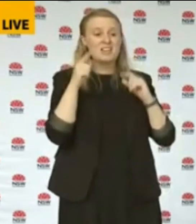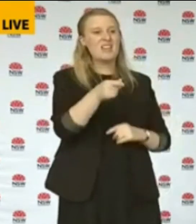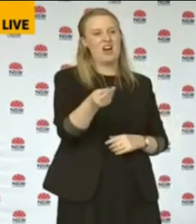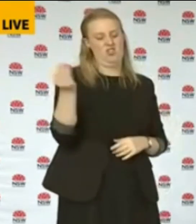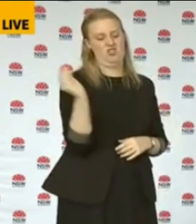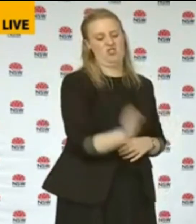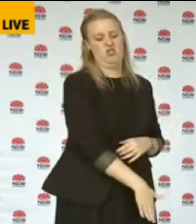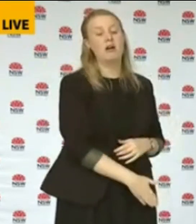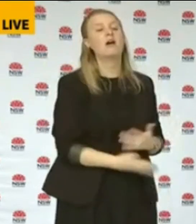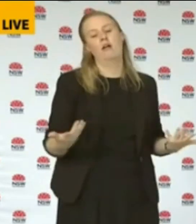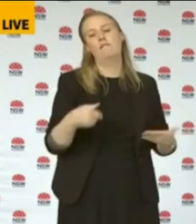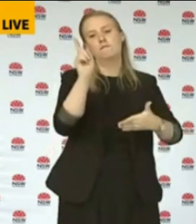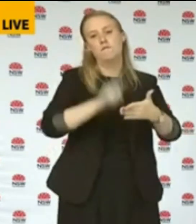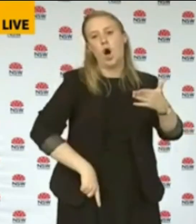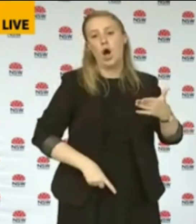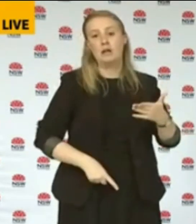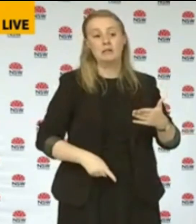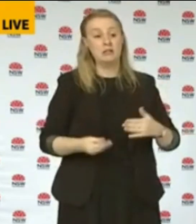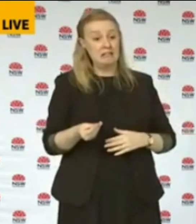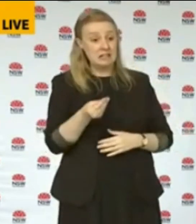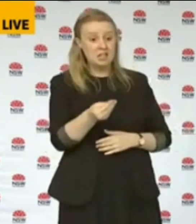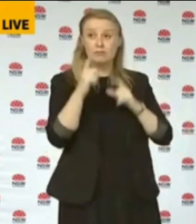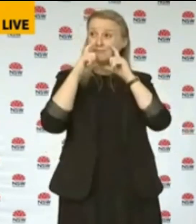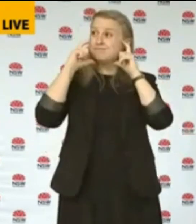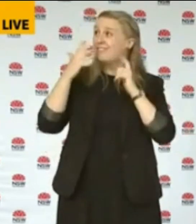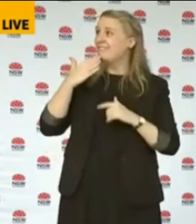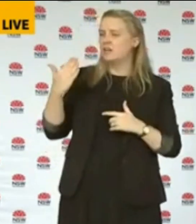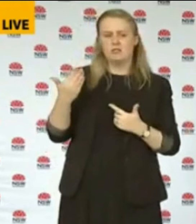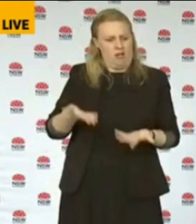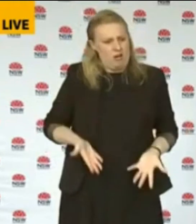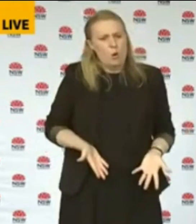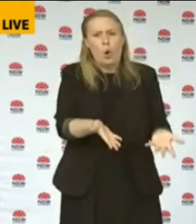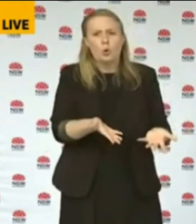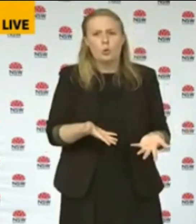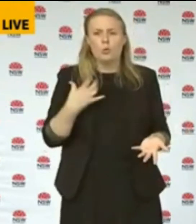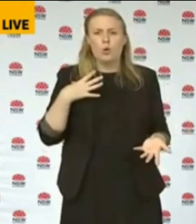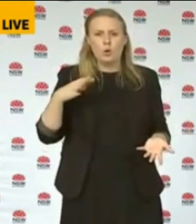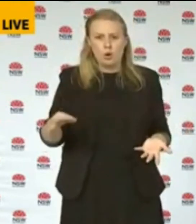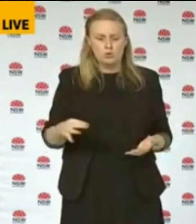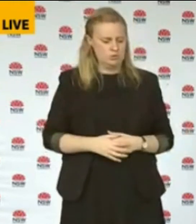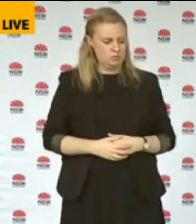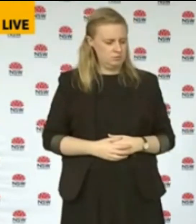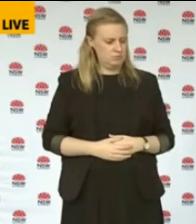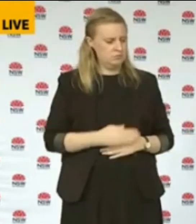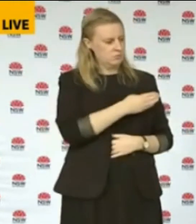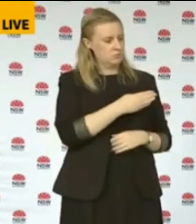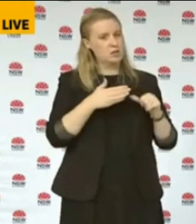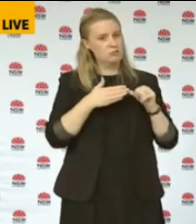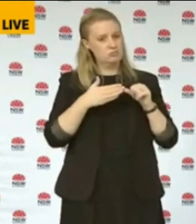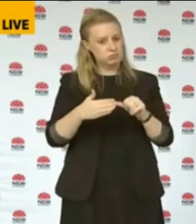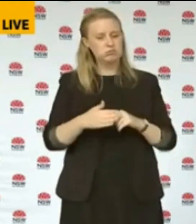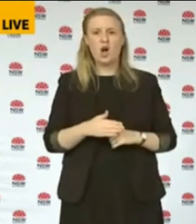masks in various locations where that's been an issue. And certainly I know that the discretion that has been encouraged with